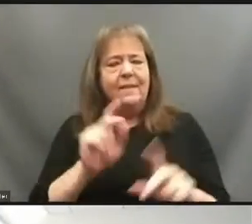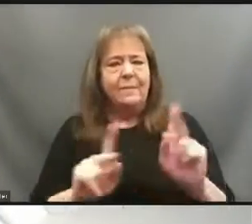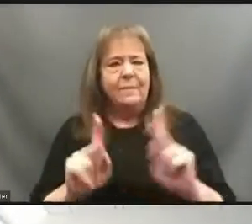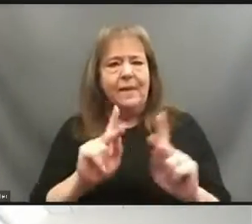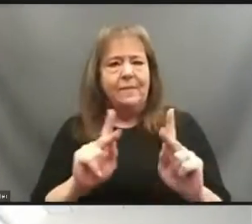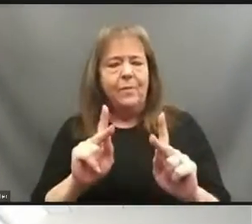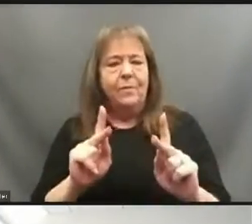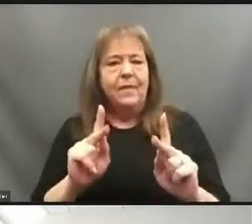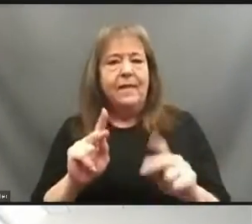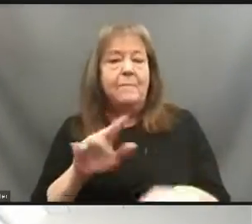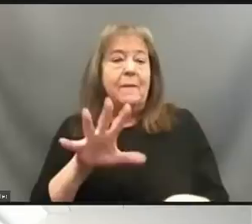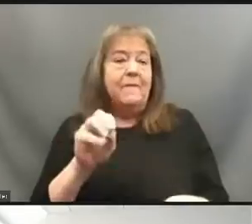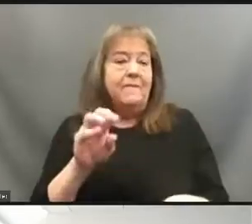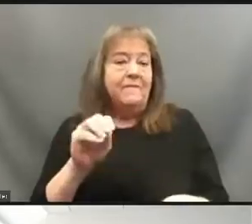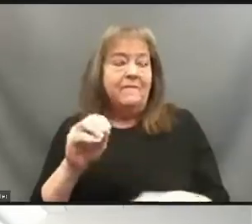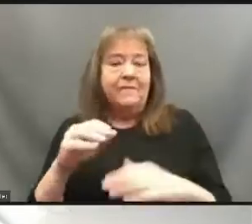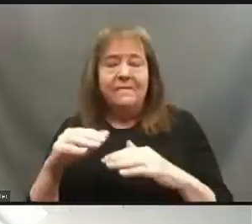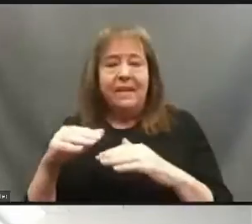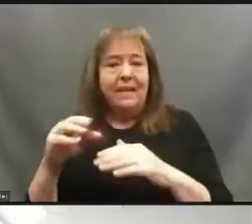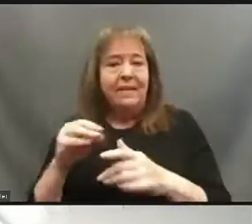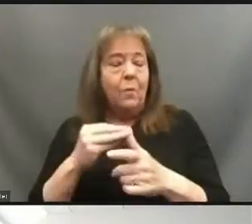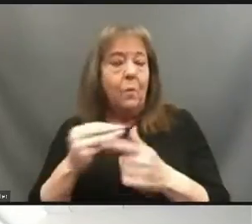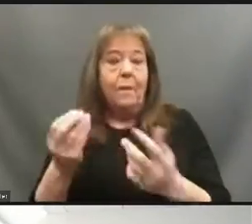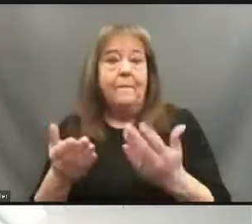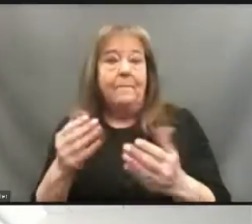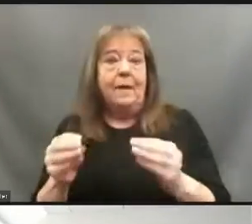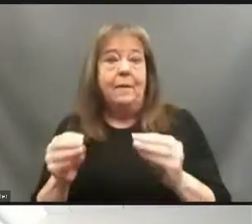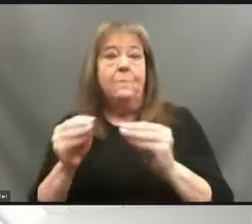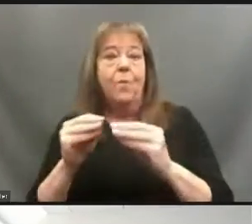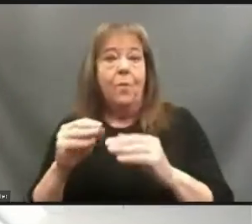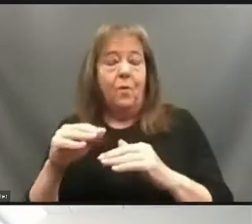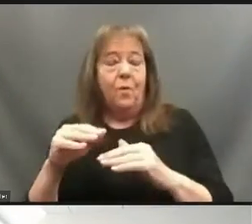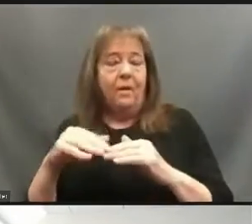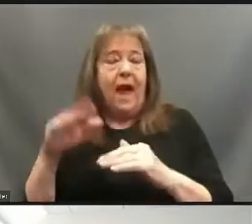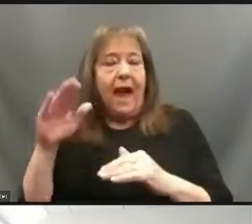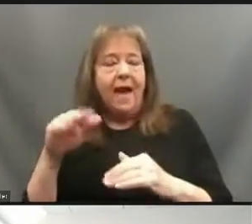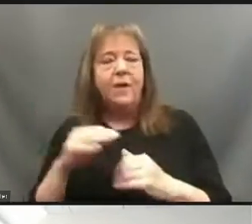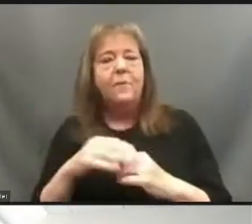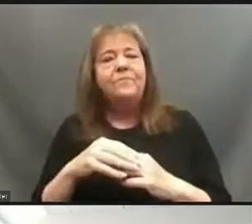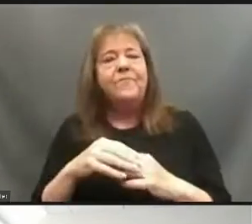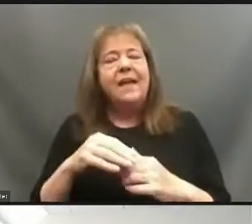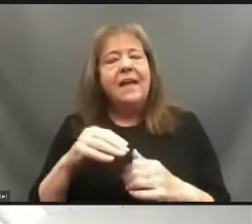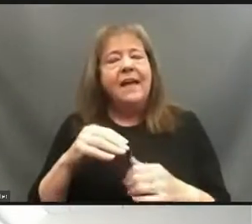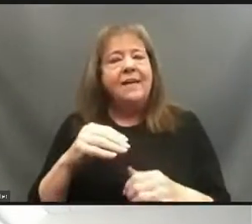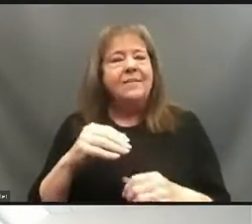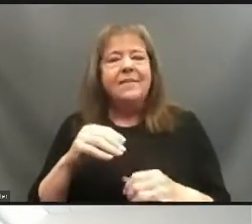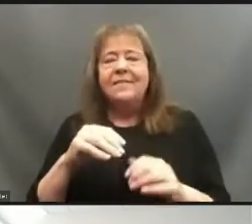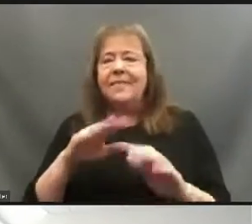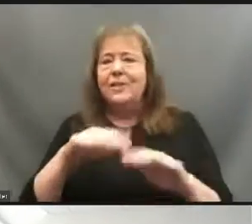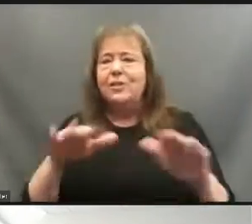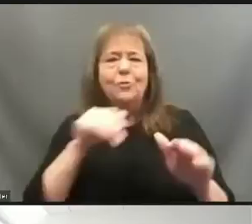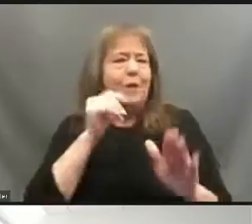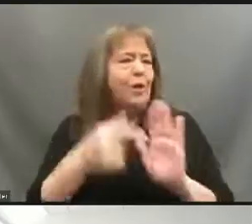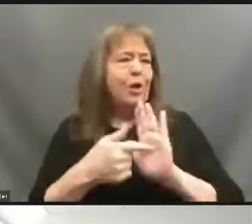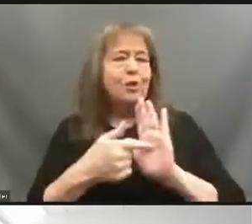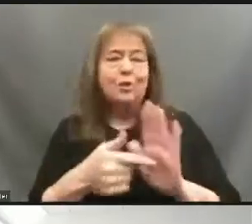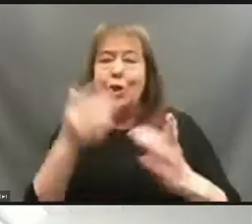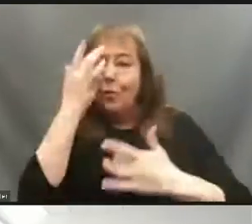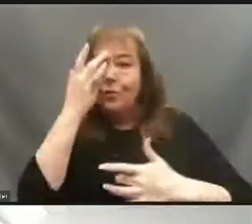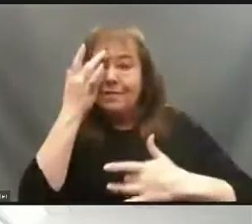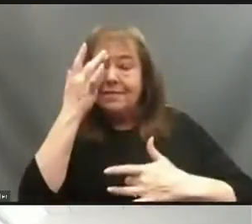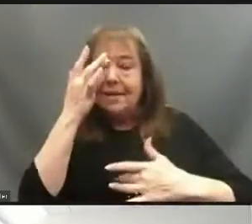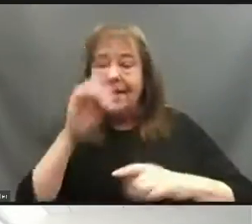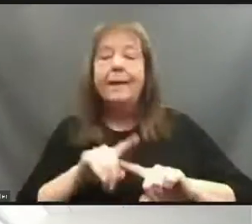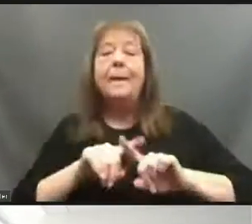little bit more, are asymptomatic, meaning that the child may not actually have much, if any, symptoms, but they still are able to